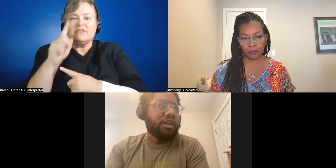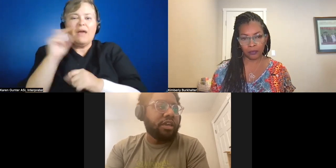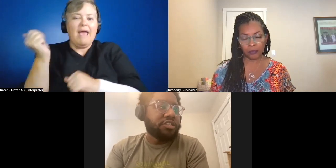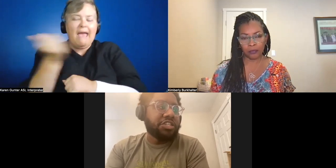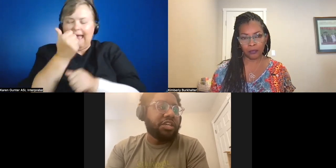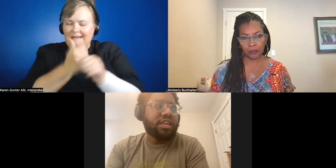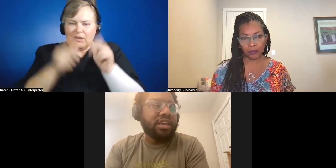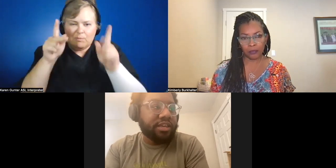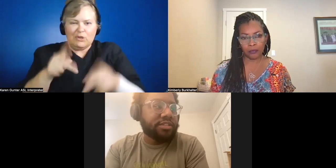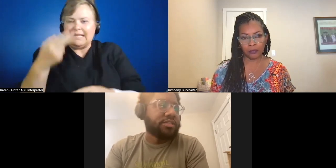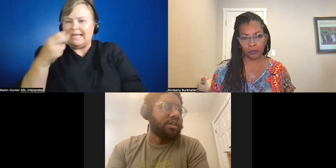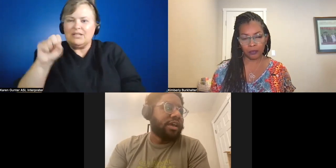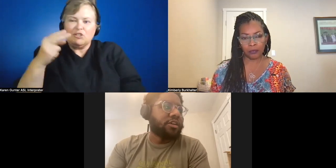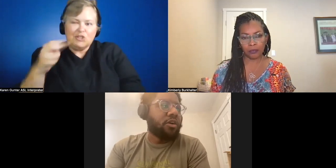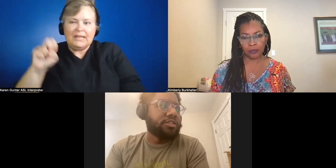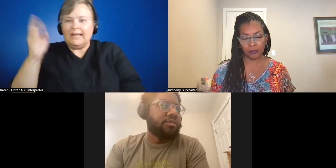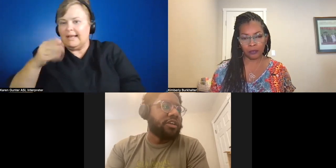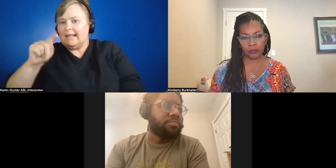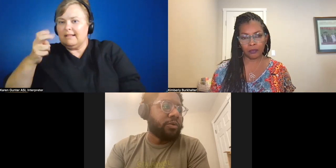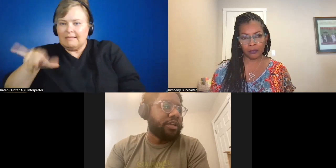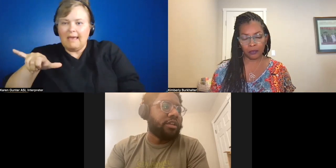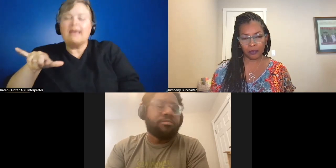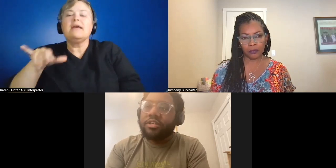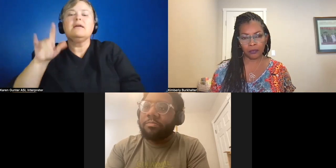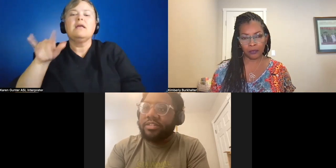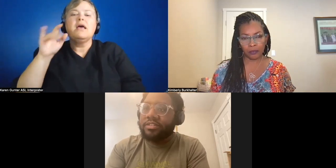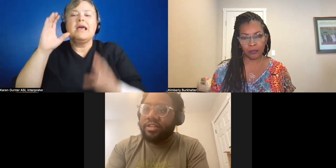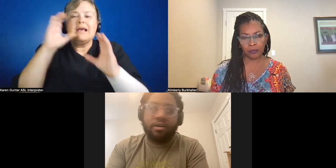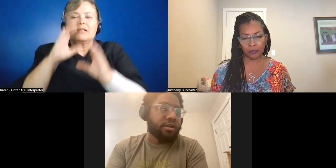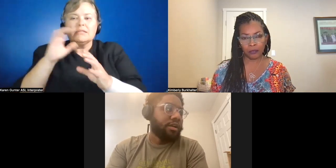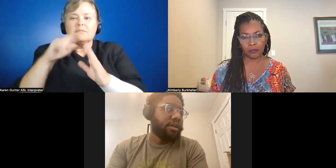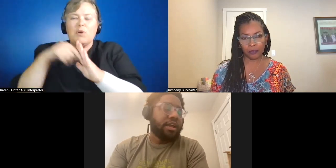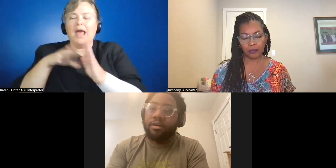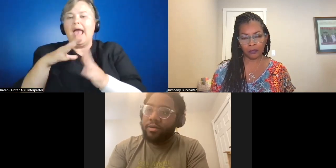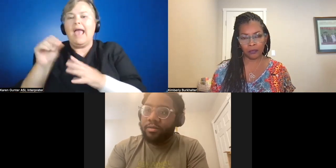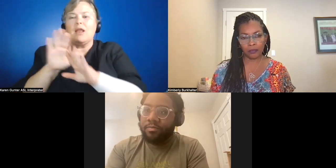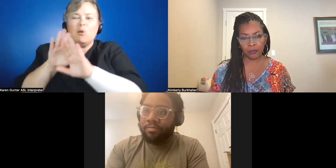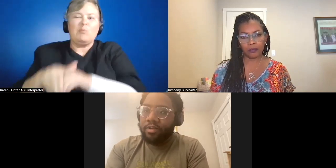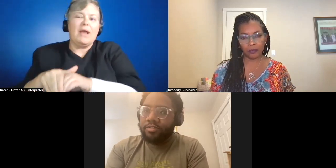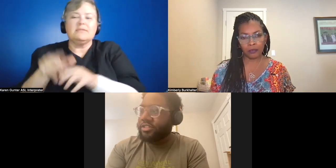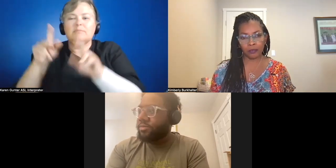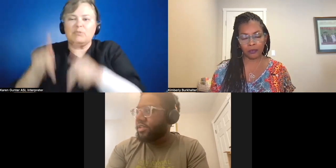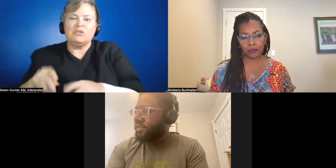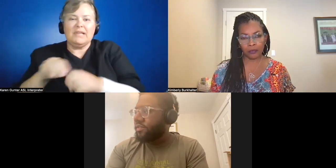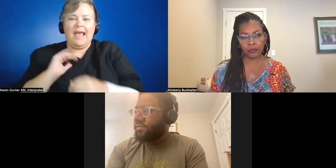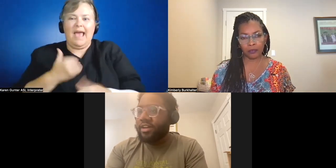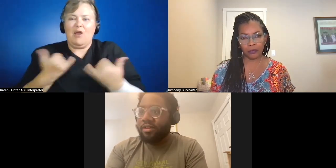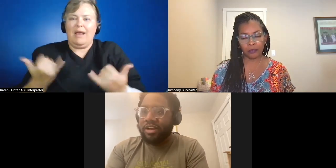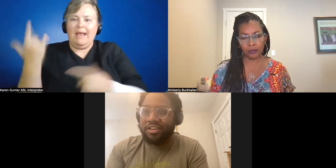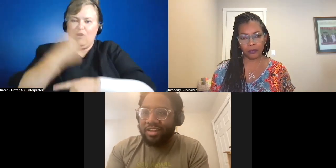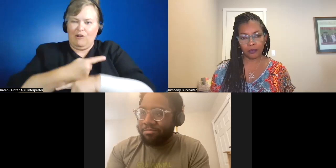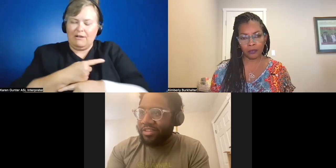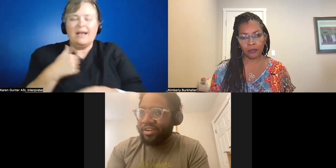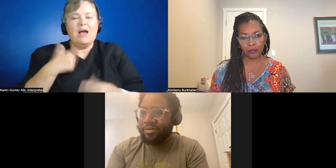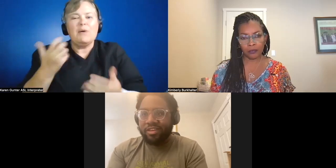wherever he, she, they is, as a cause of the exploited and oppressed masses in our era. So I just want to lift that up.